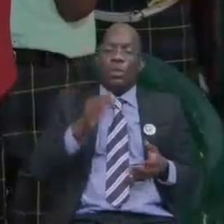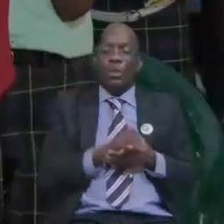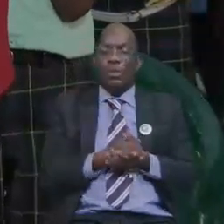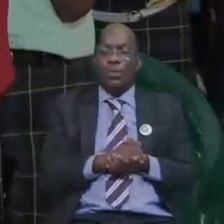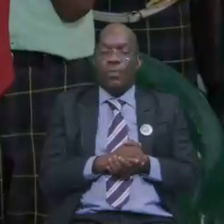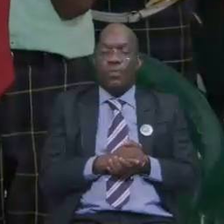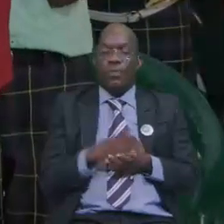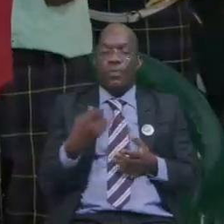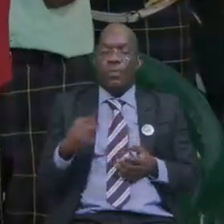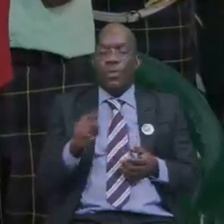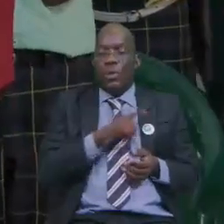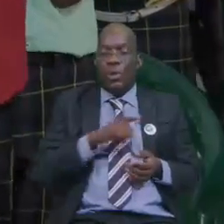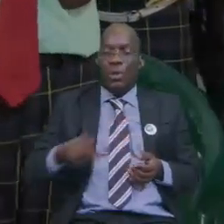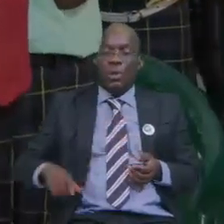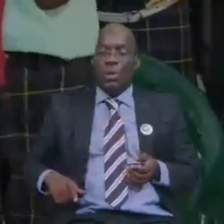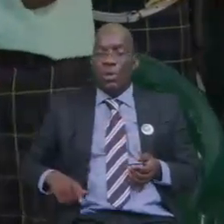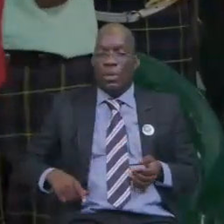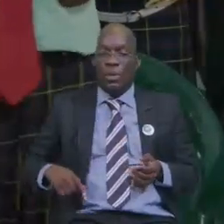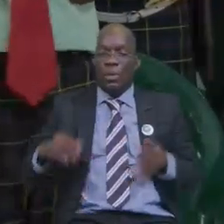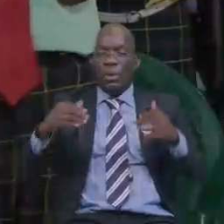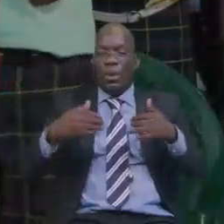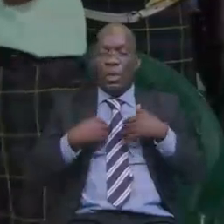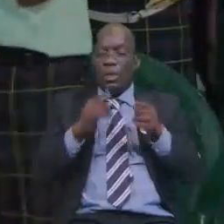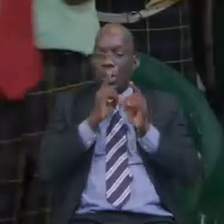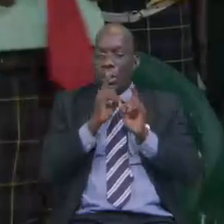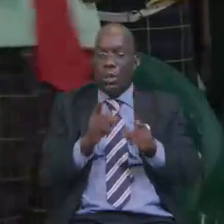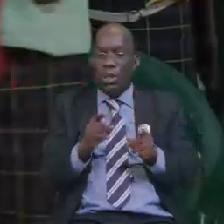The Lord has answered your prayer.